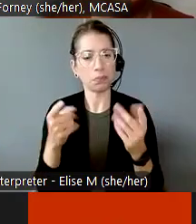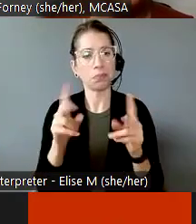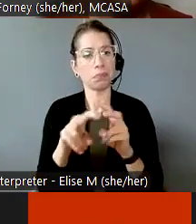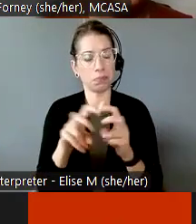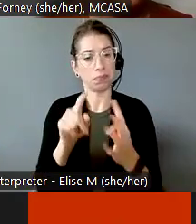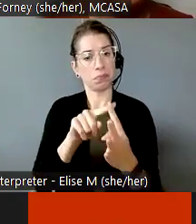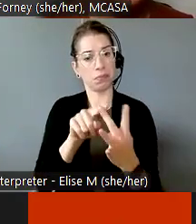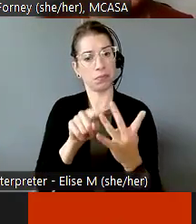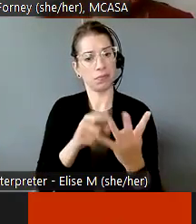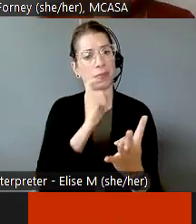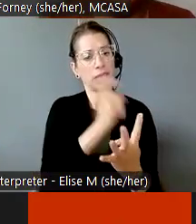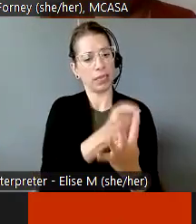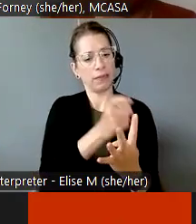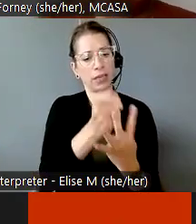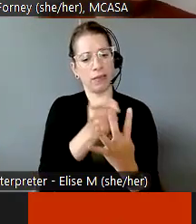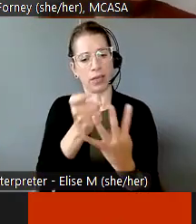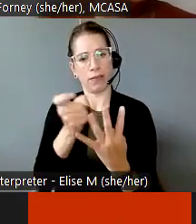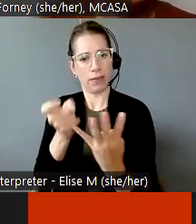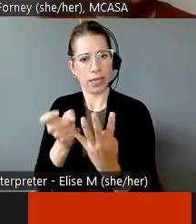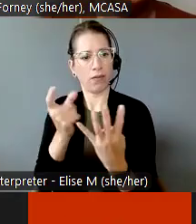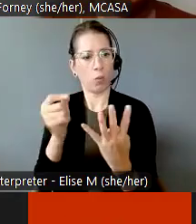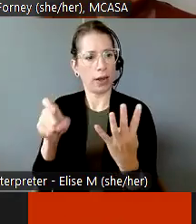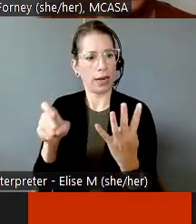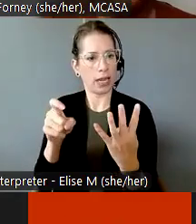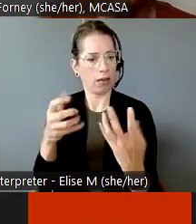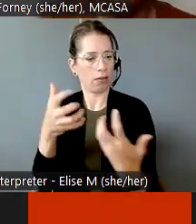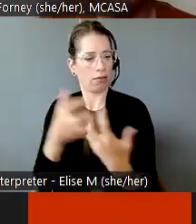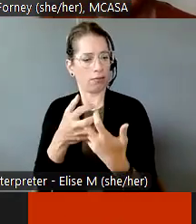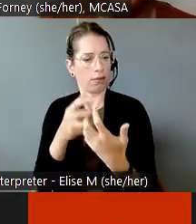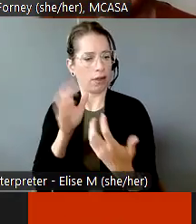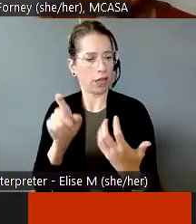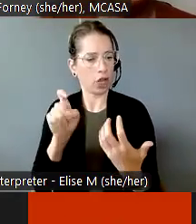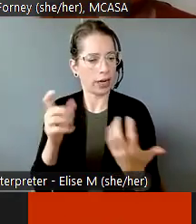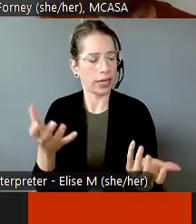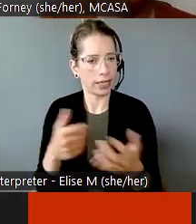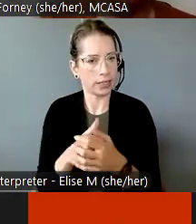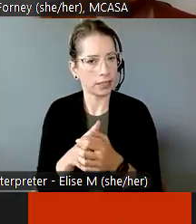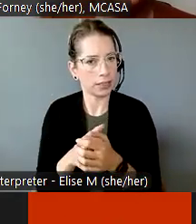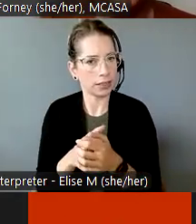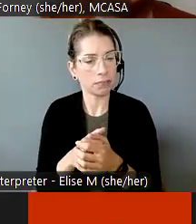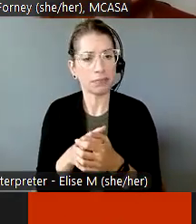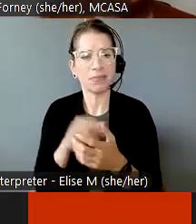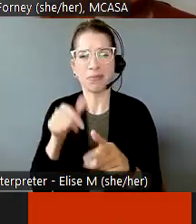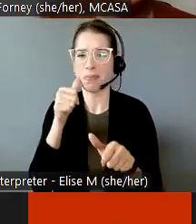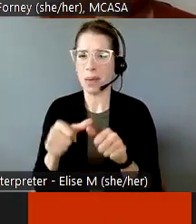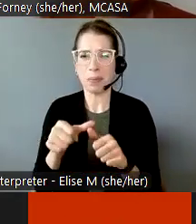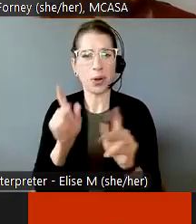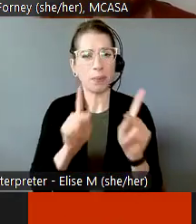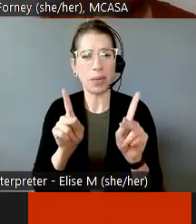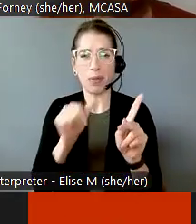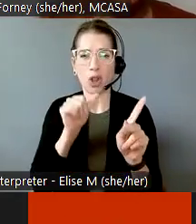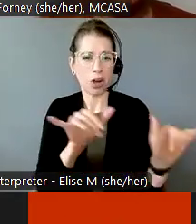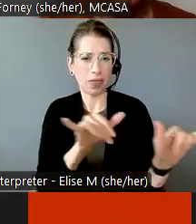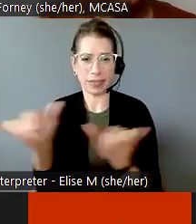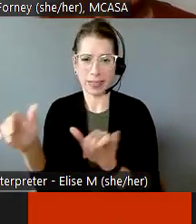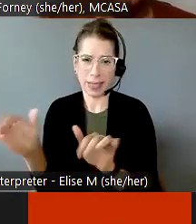they need based on their needs. We have to remember people are not one size fit